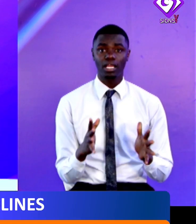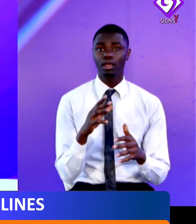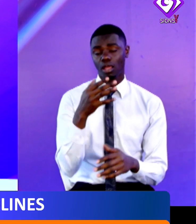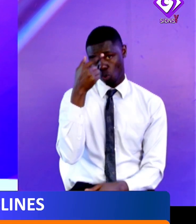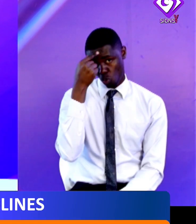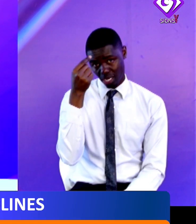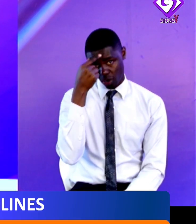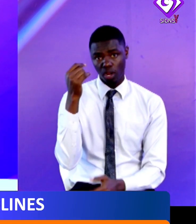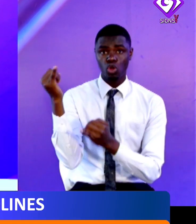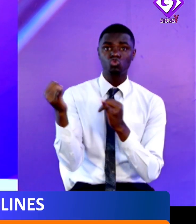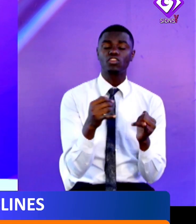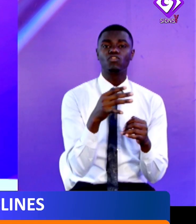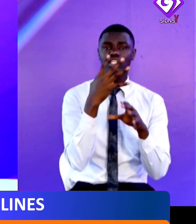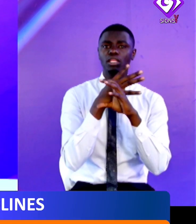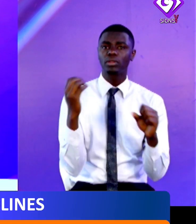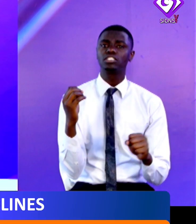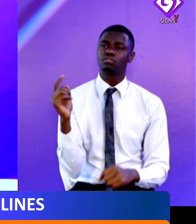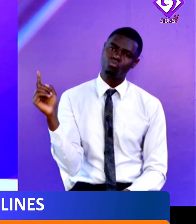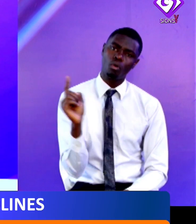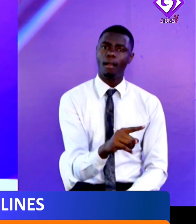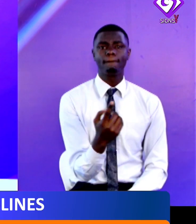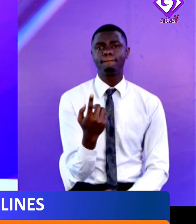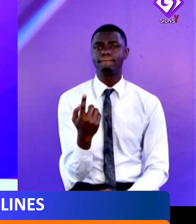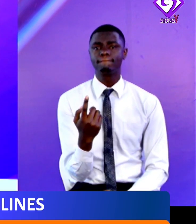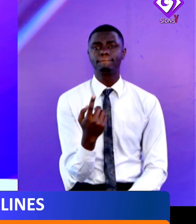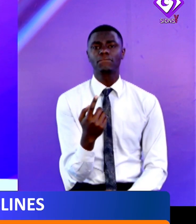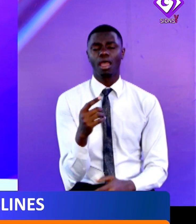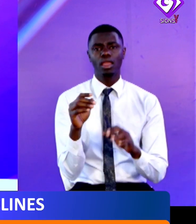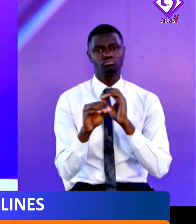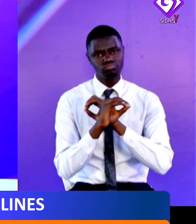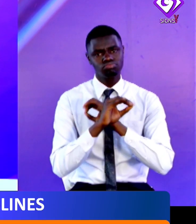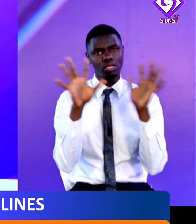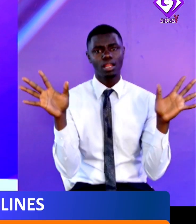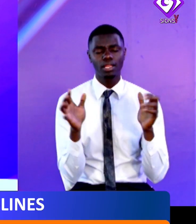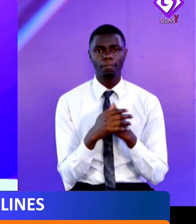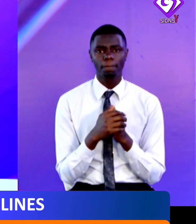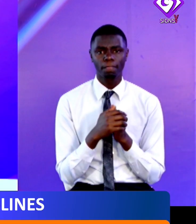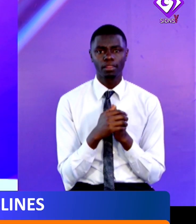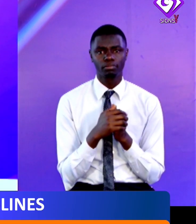to invite the president on the floor of the House to come out and clearly